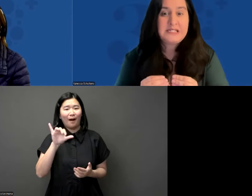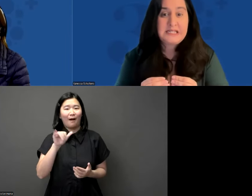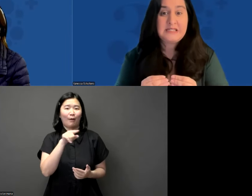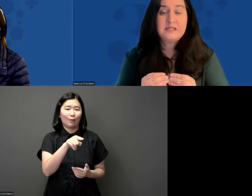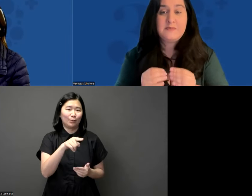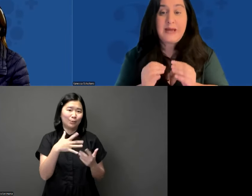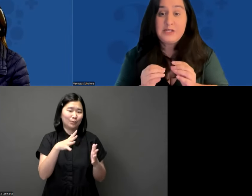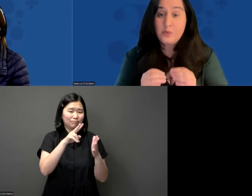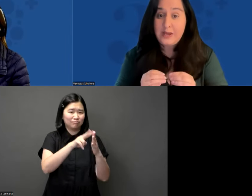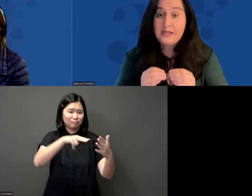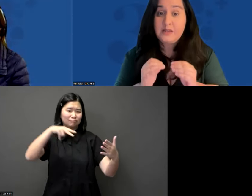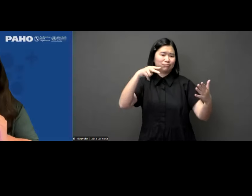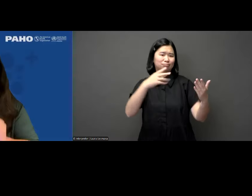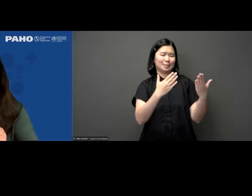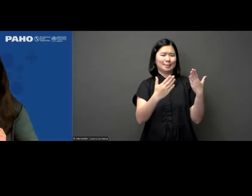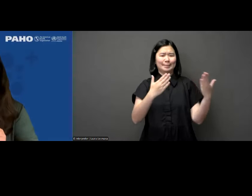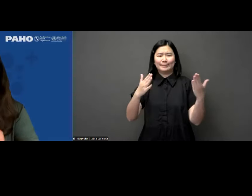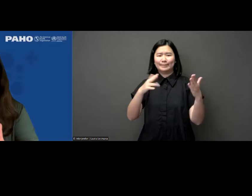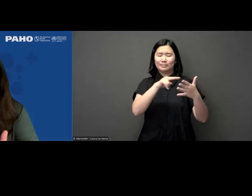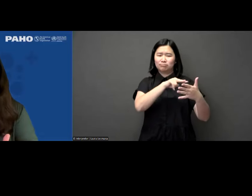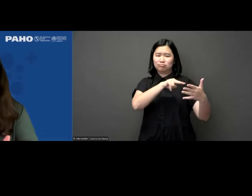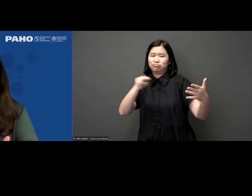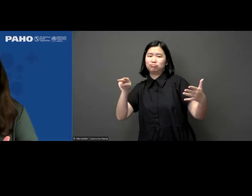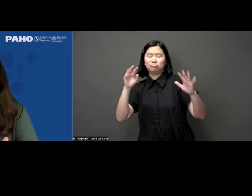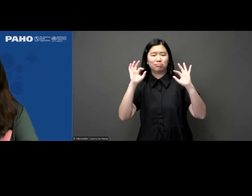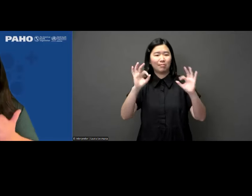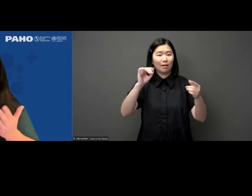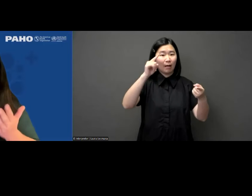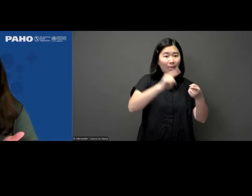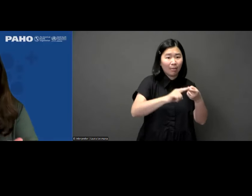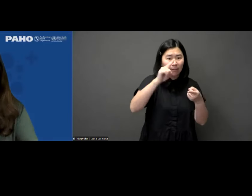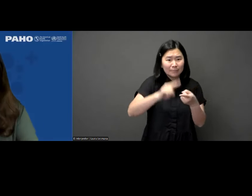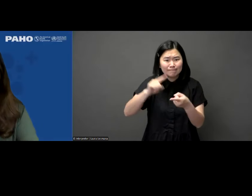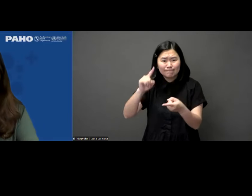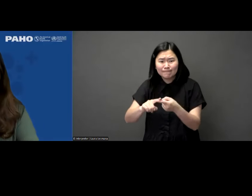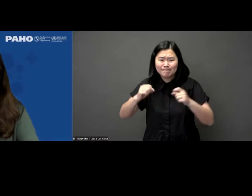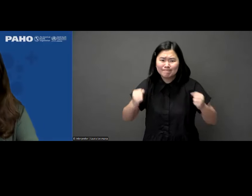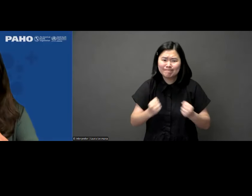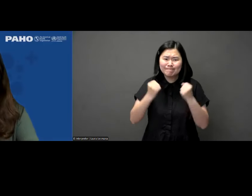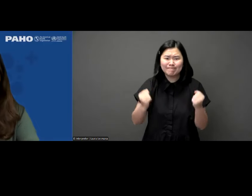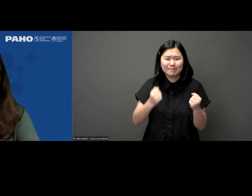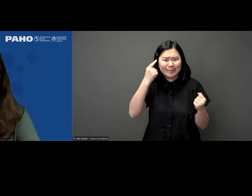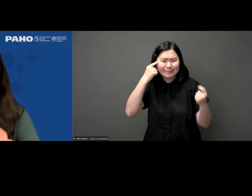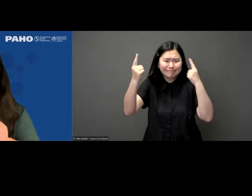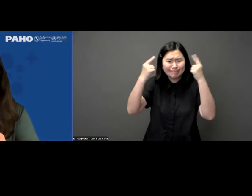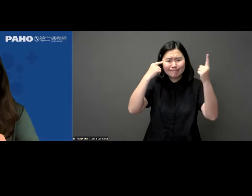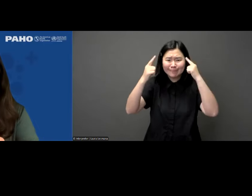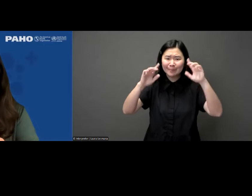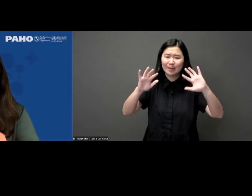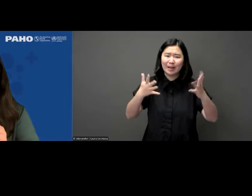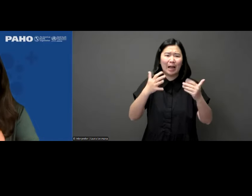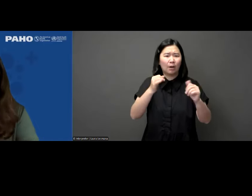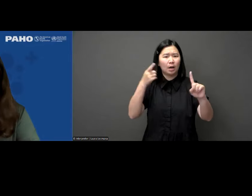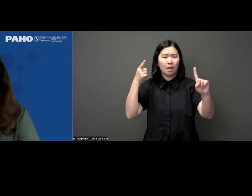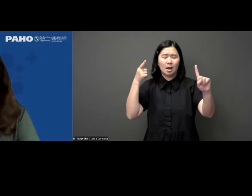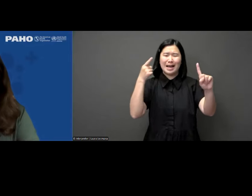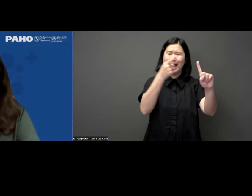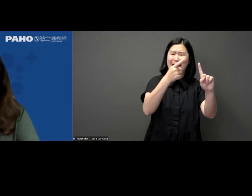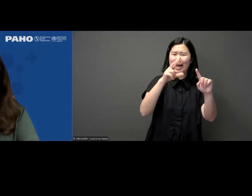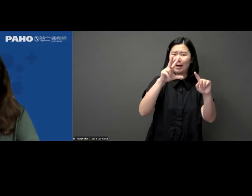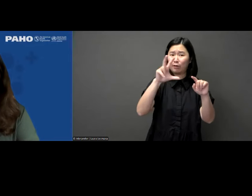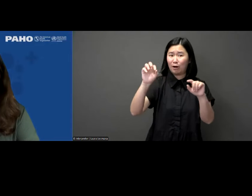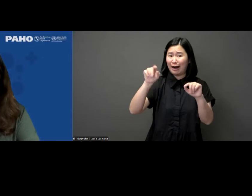communicable diseases by 2030 is ambitious, but as you've shown us, it is grounded in a comprehensive and